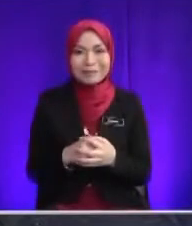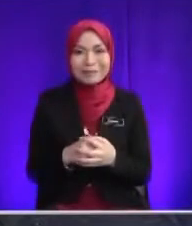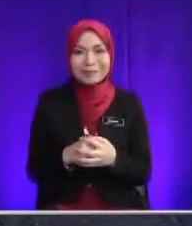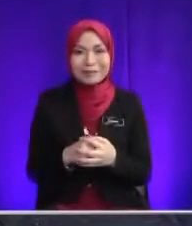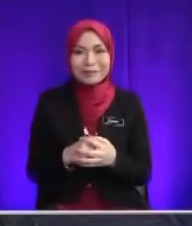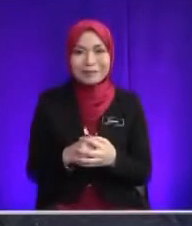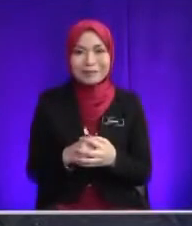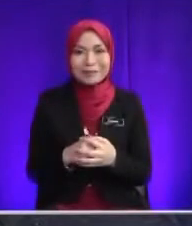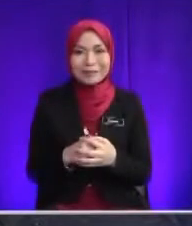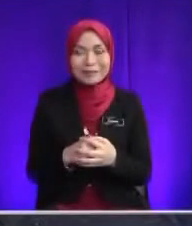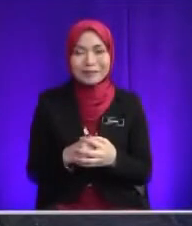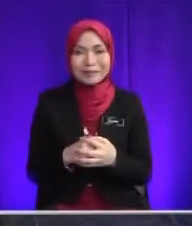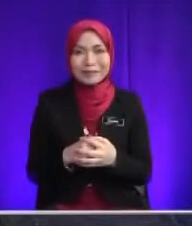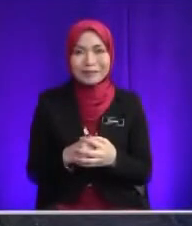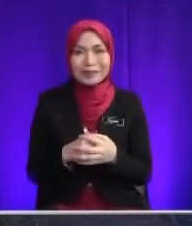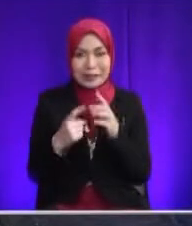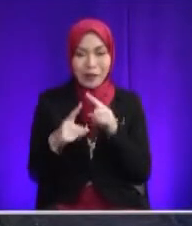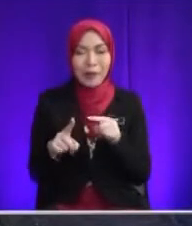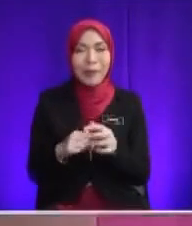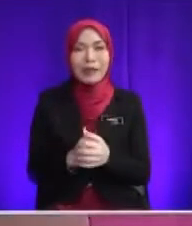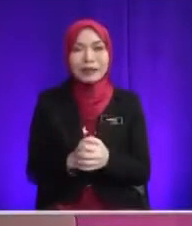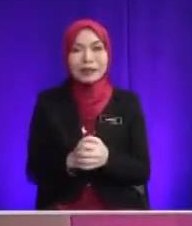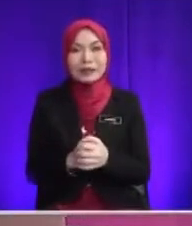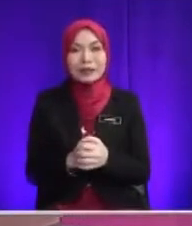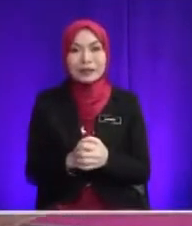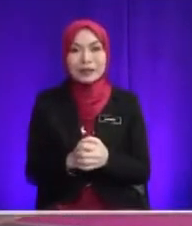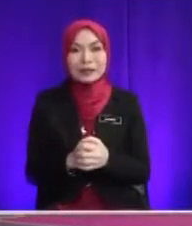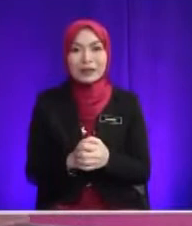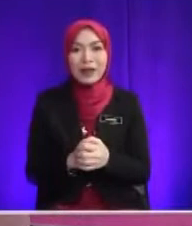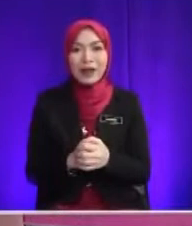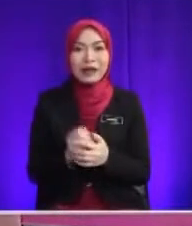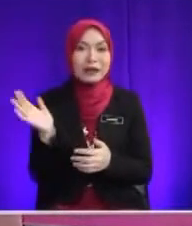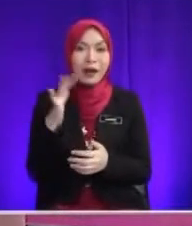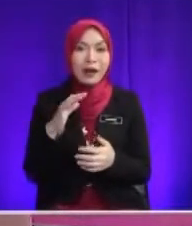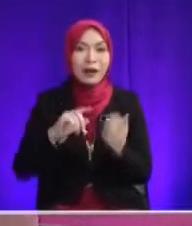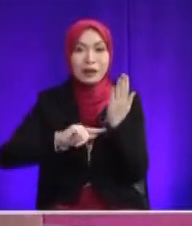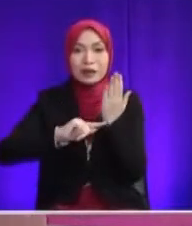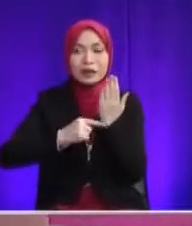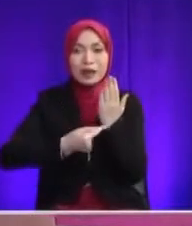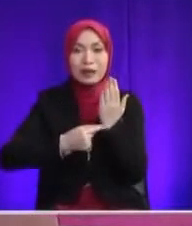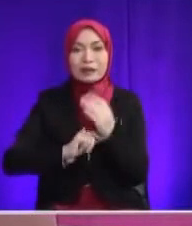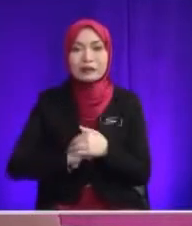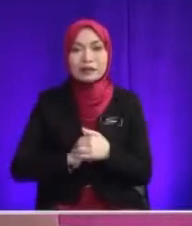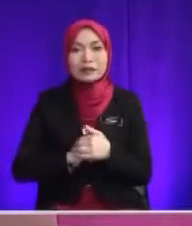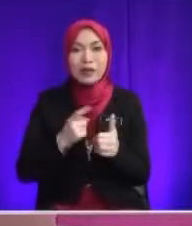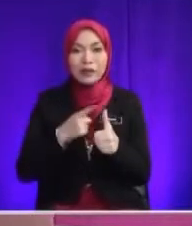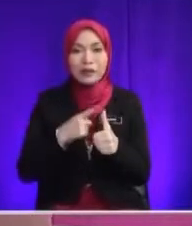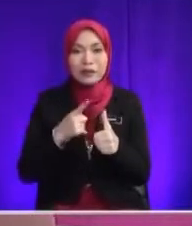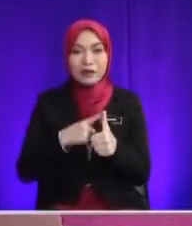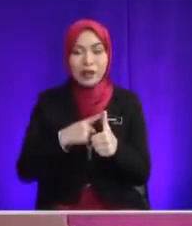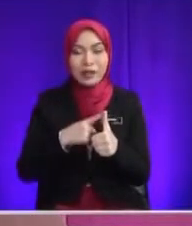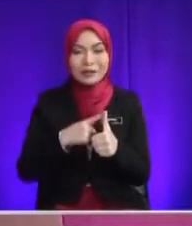Alright. Okay, let's start with the first one. Okay, so the students are going to listen to these speakers and they're going to circle the correct